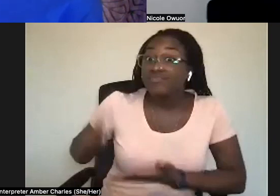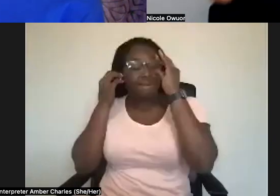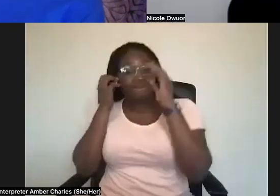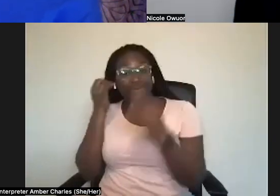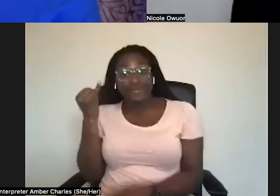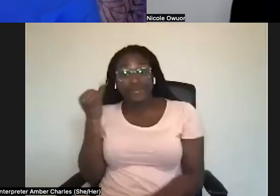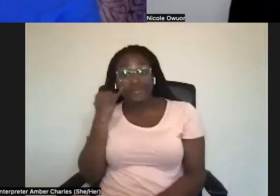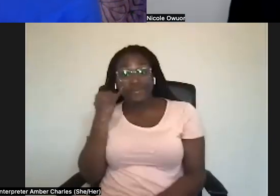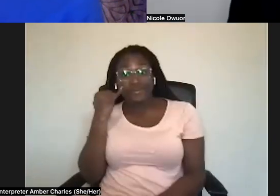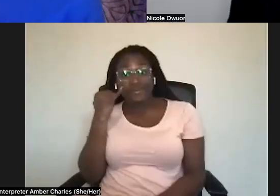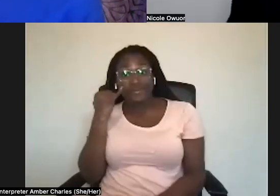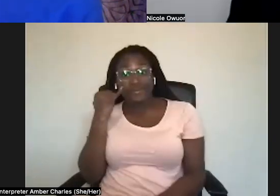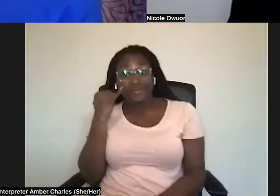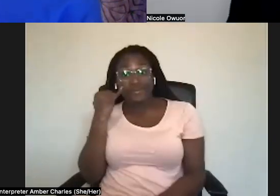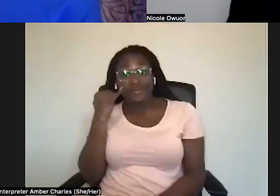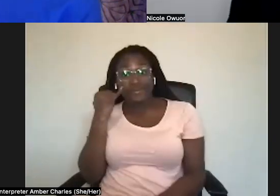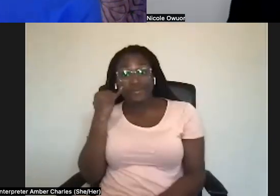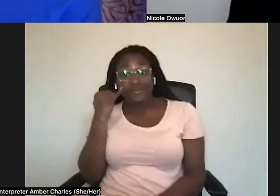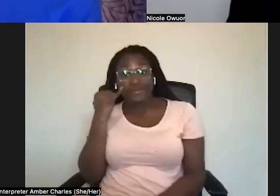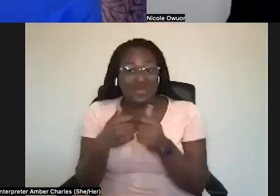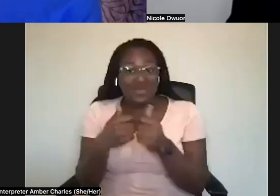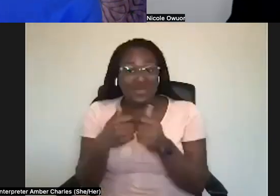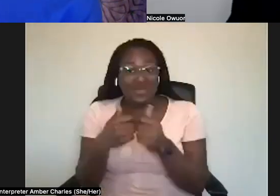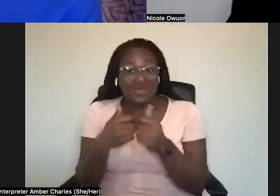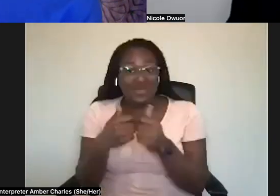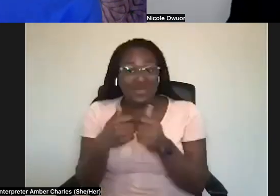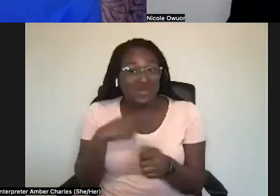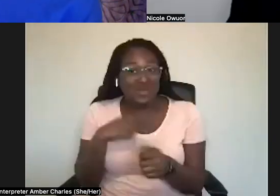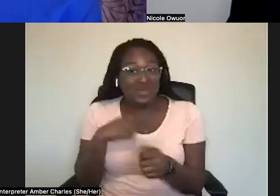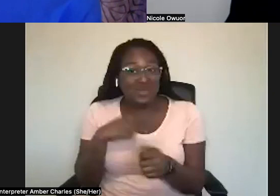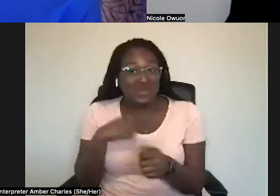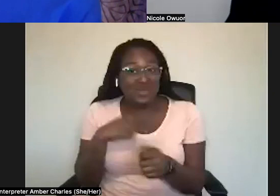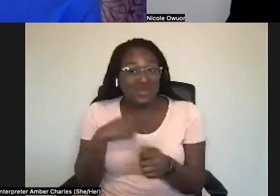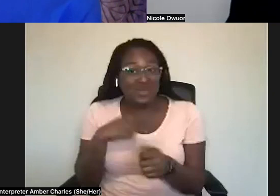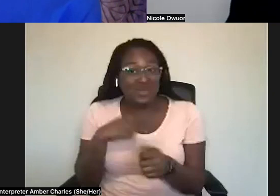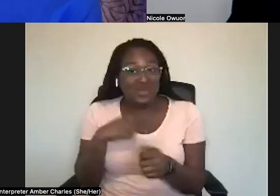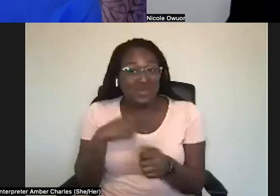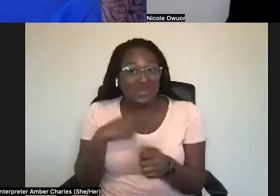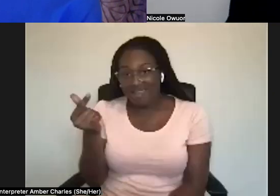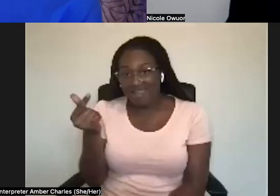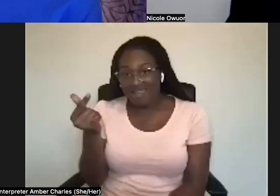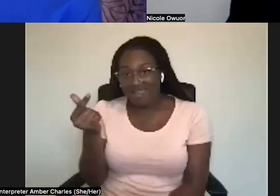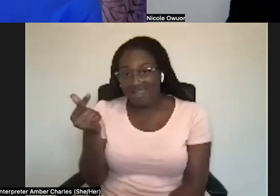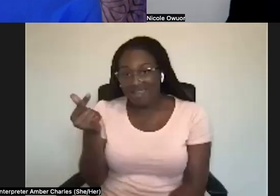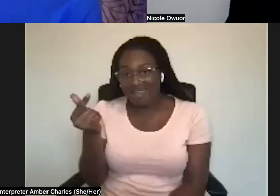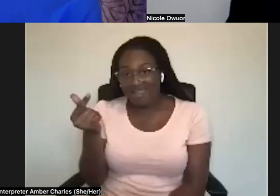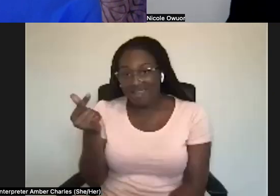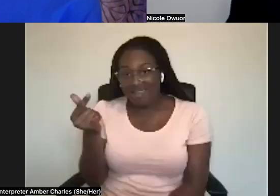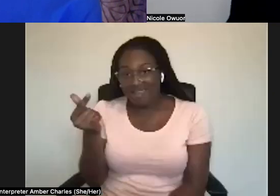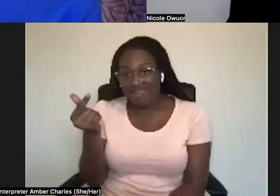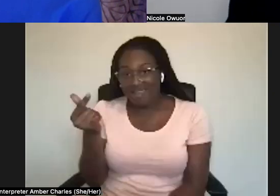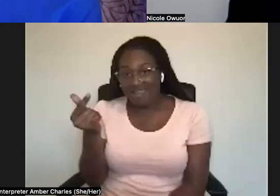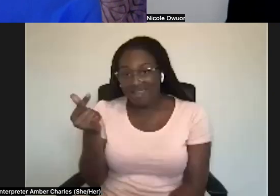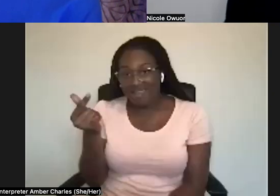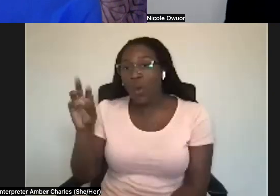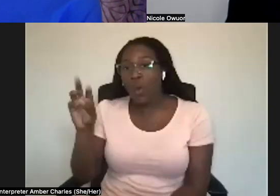me or working with me, you can find me on Instagram at Nicole Owuor,